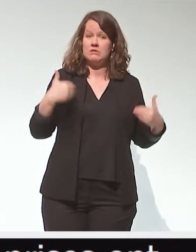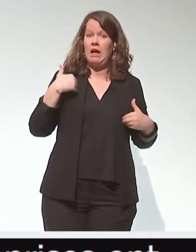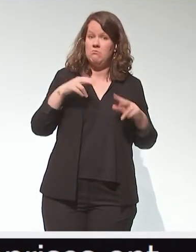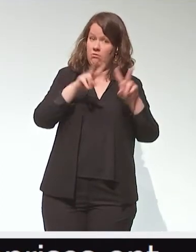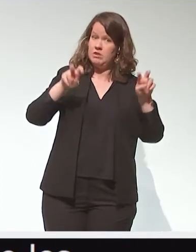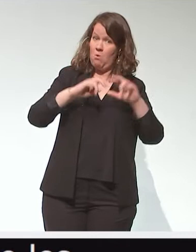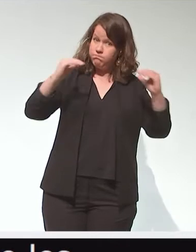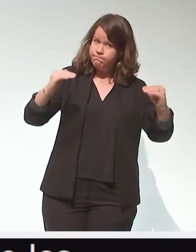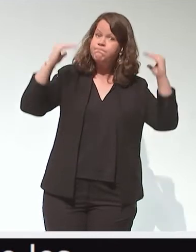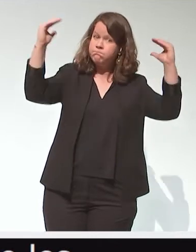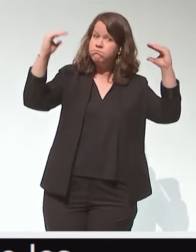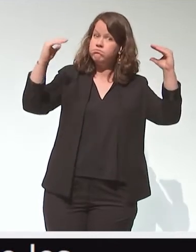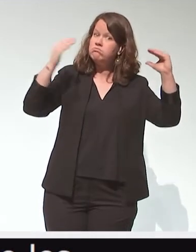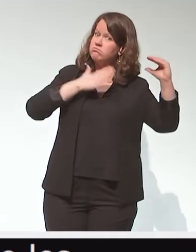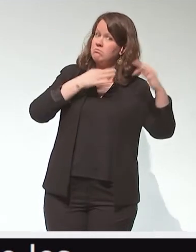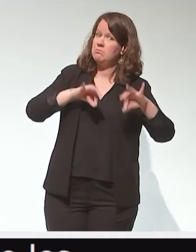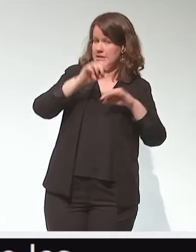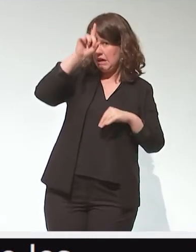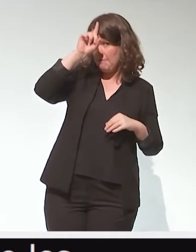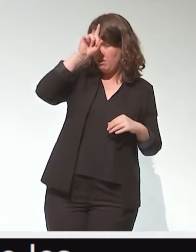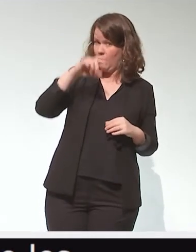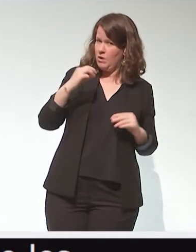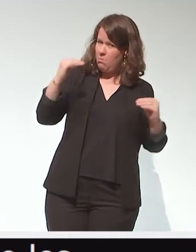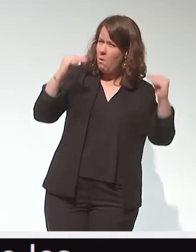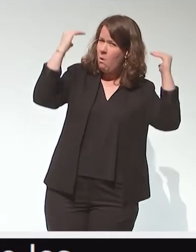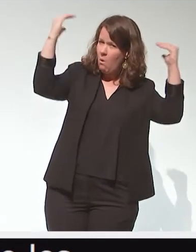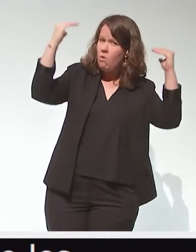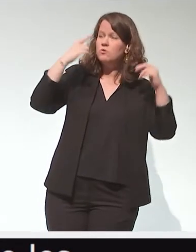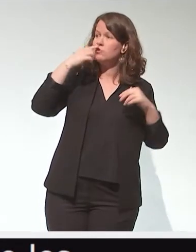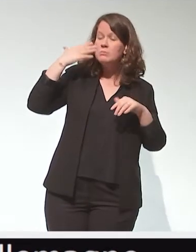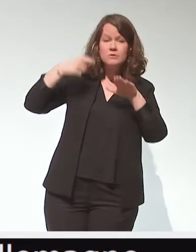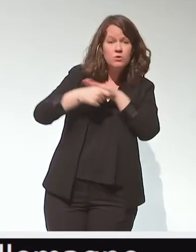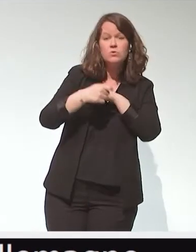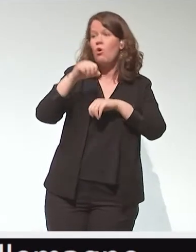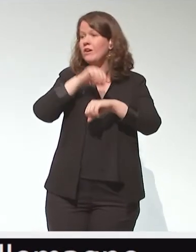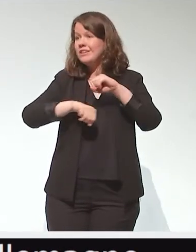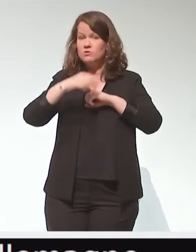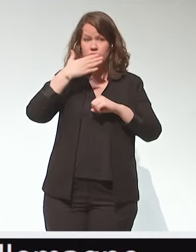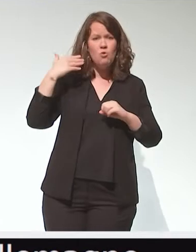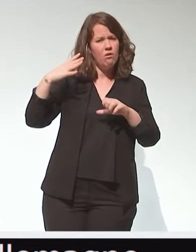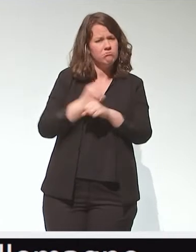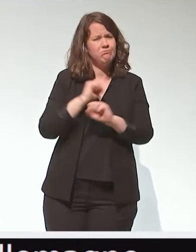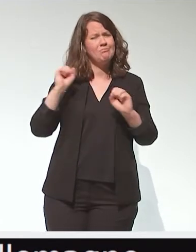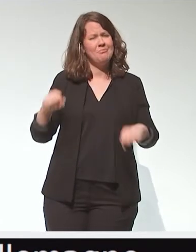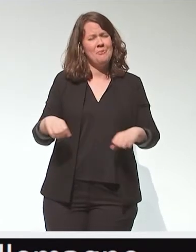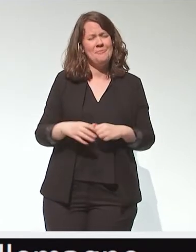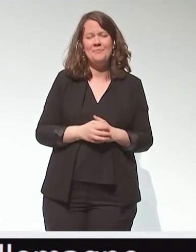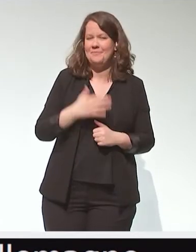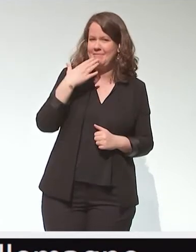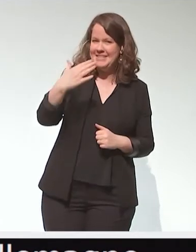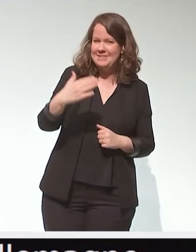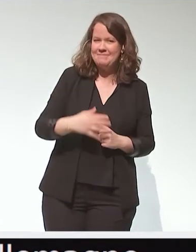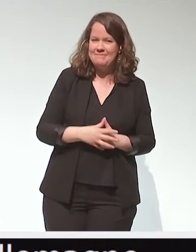job done. And you have to say that the workforce in Germany is extremely skilled, extremely qualified. But I do think that